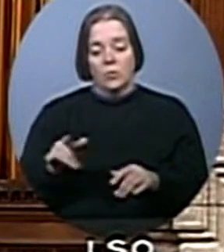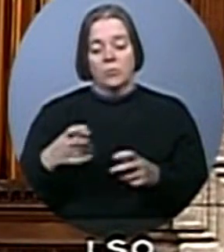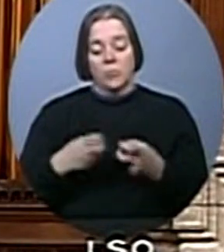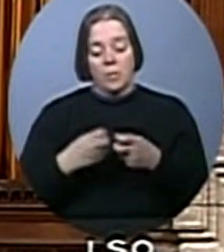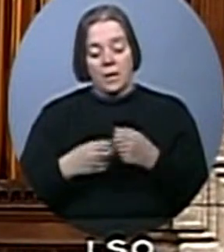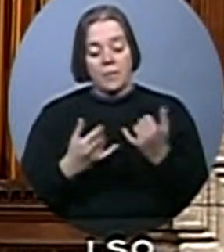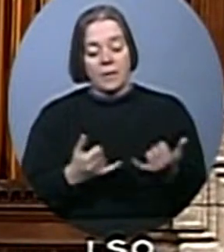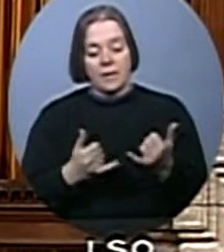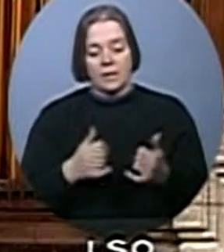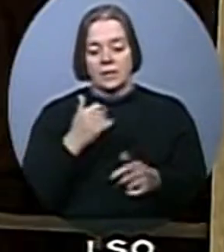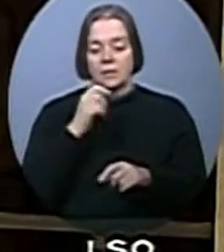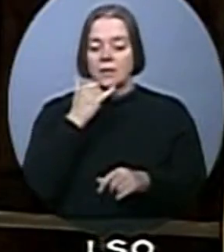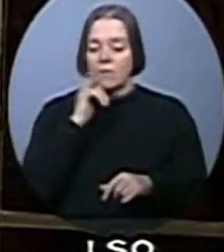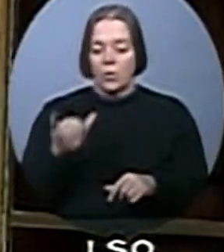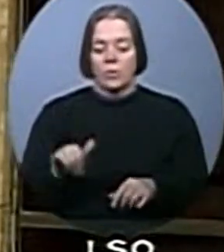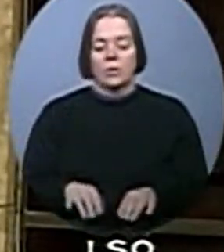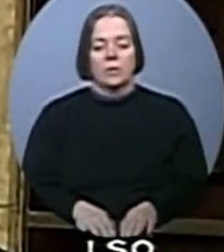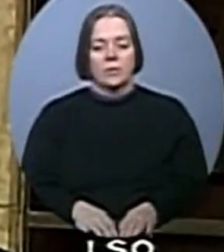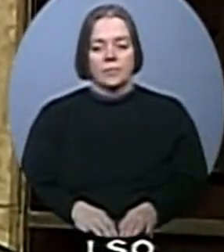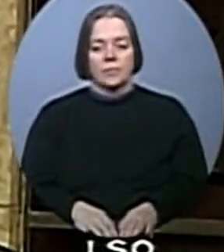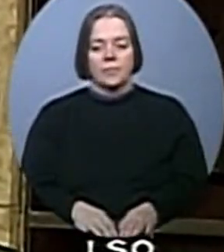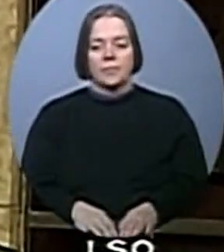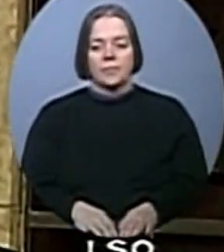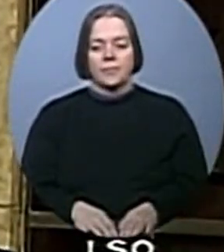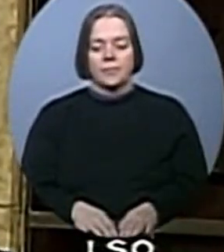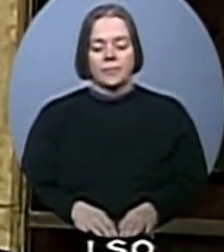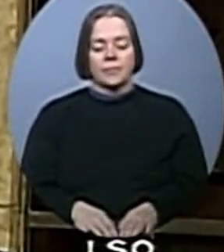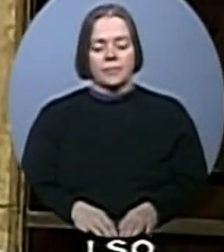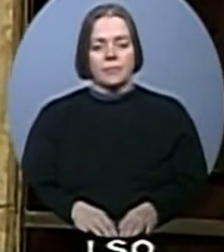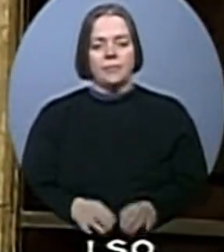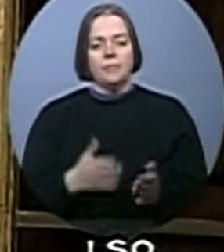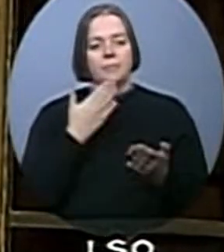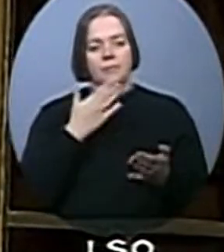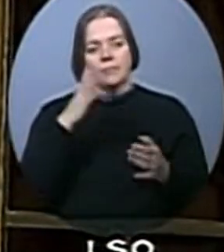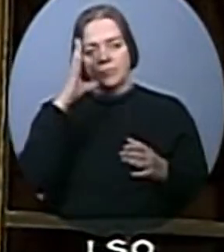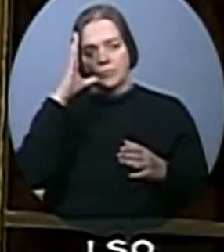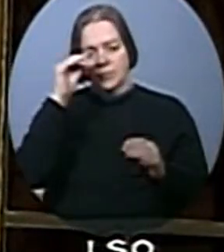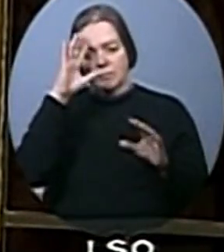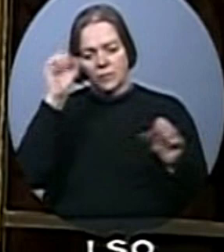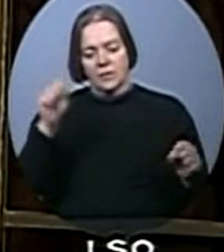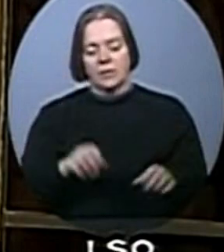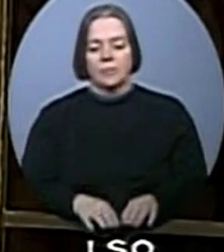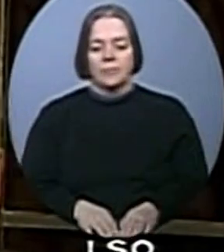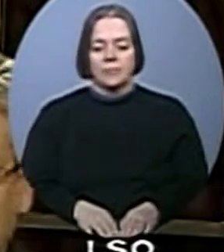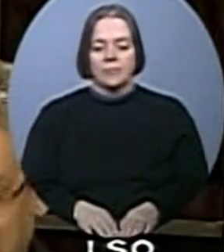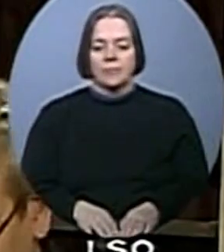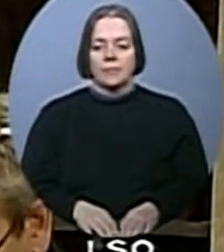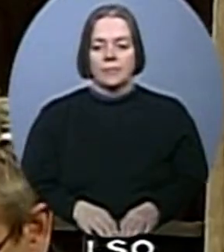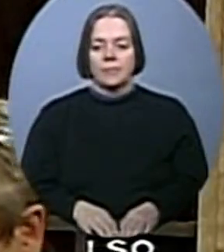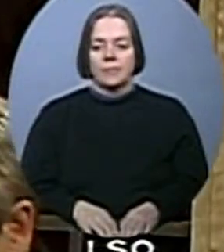Bay. Thank you, Mr. Speaker. What a turkey!